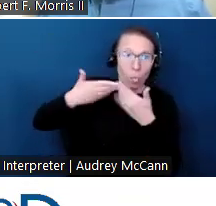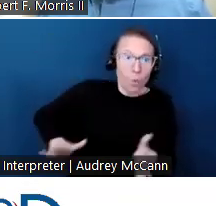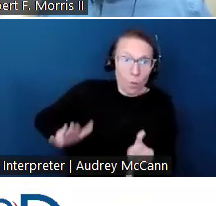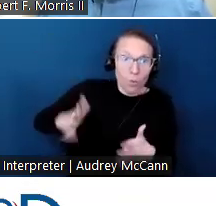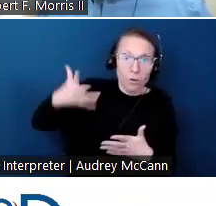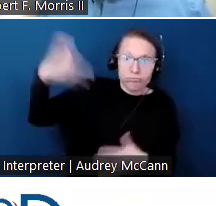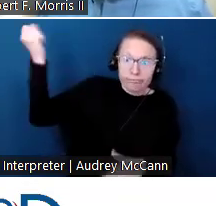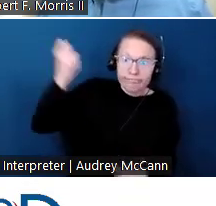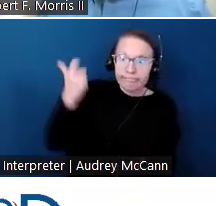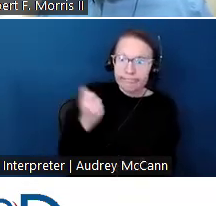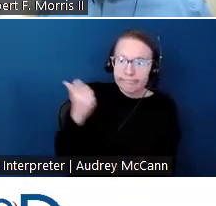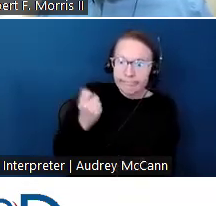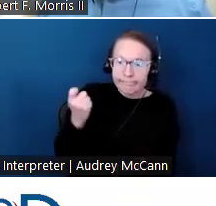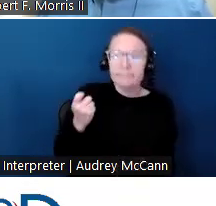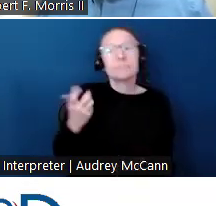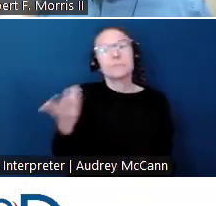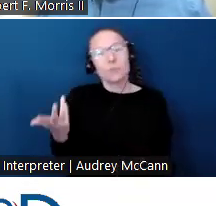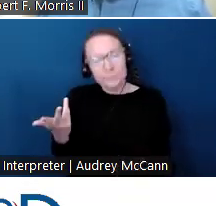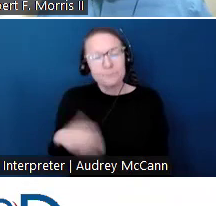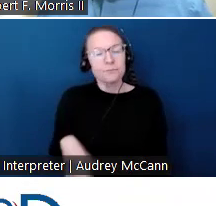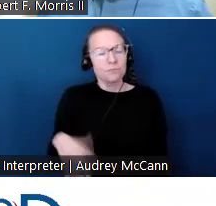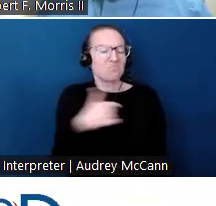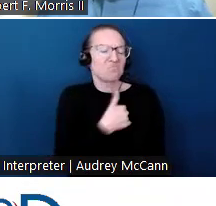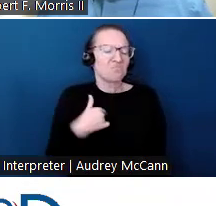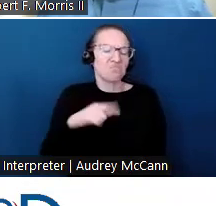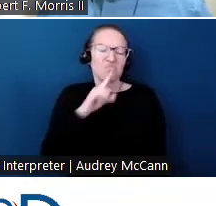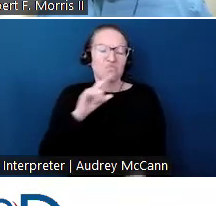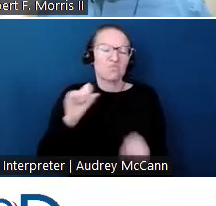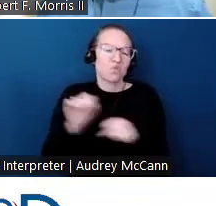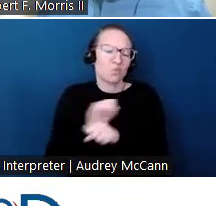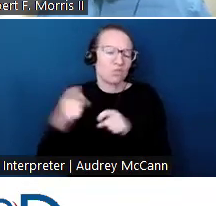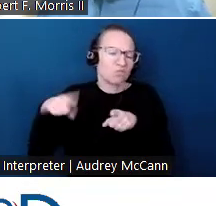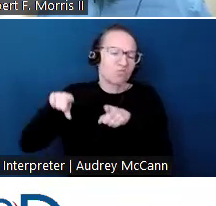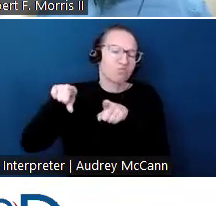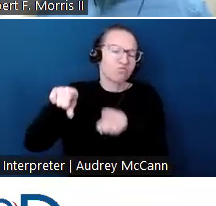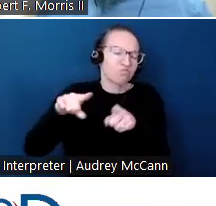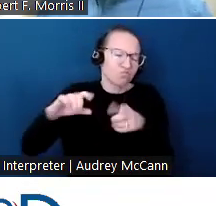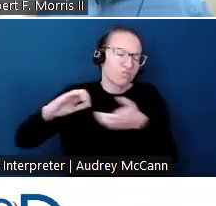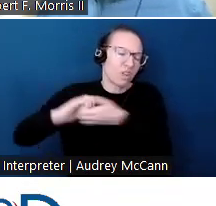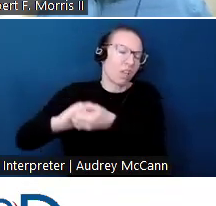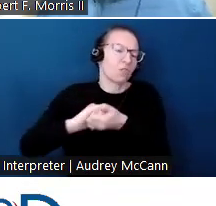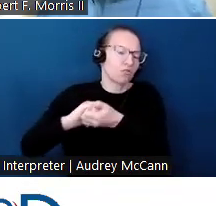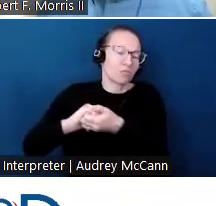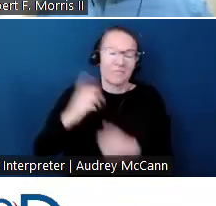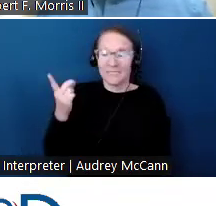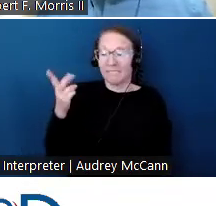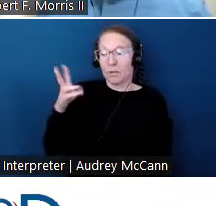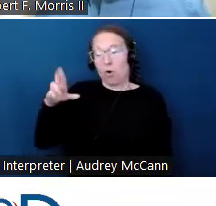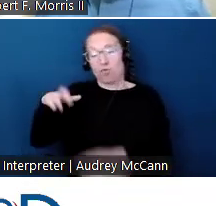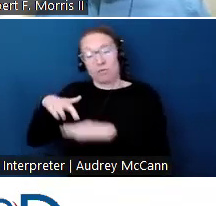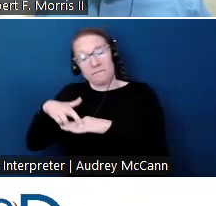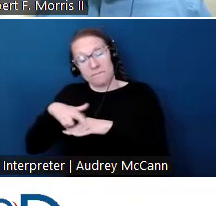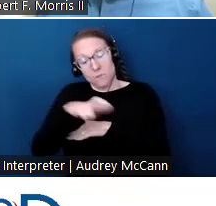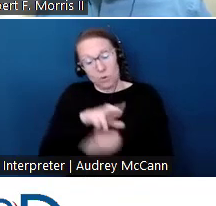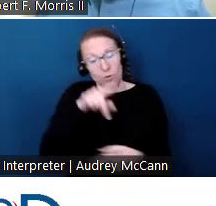security income. So we work together in fashions like that. So that's a DVR referral to